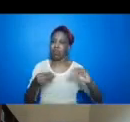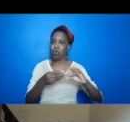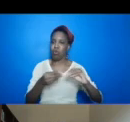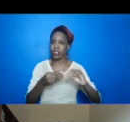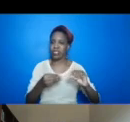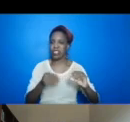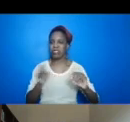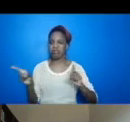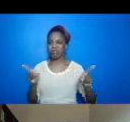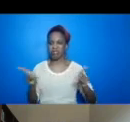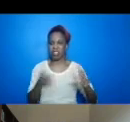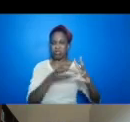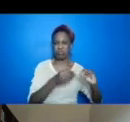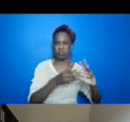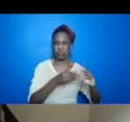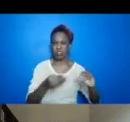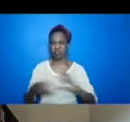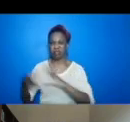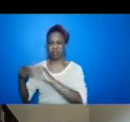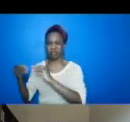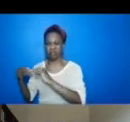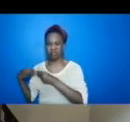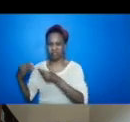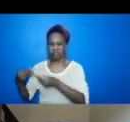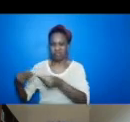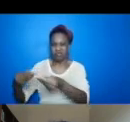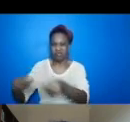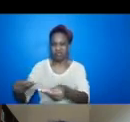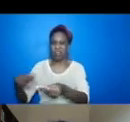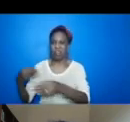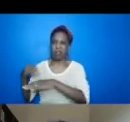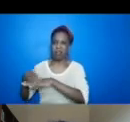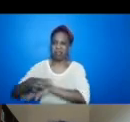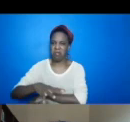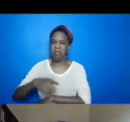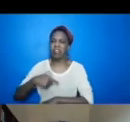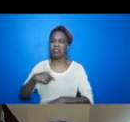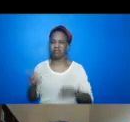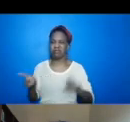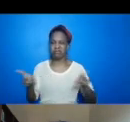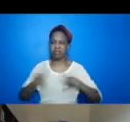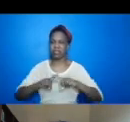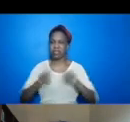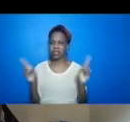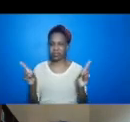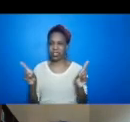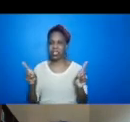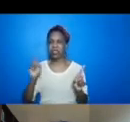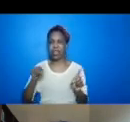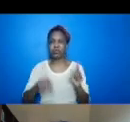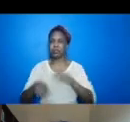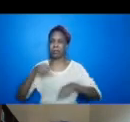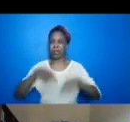to revise the work in the Performing Greensboro Transformative Community Conferencing Manual to think more about the distinction